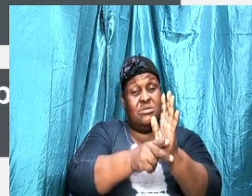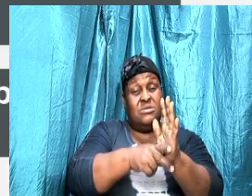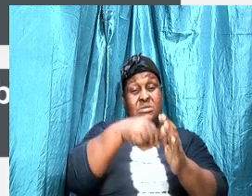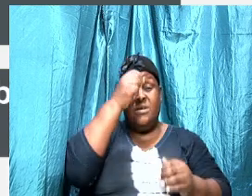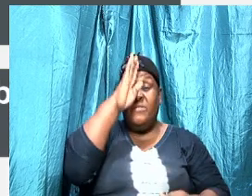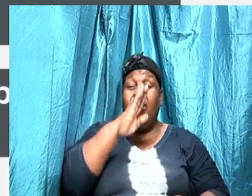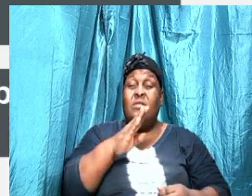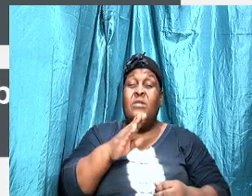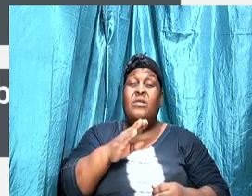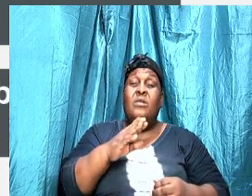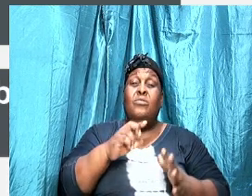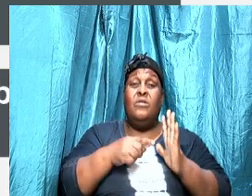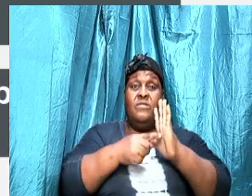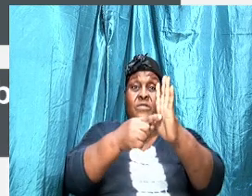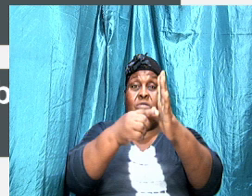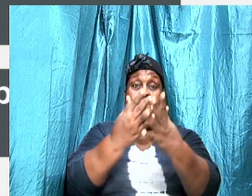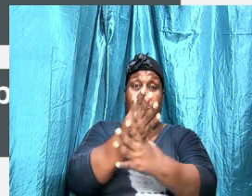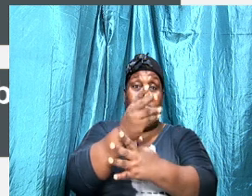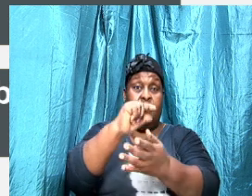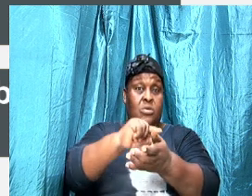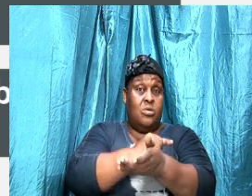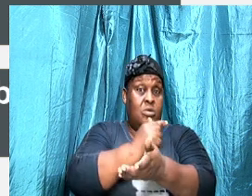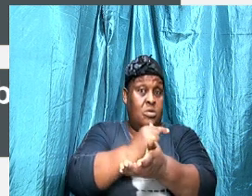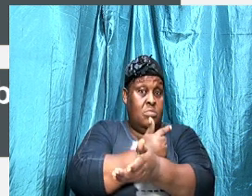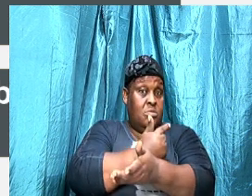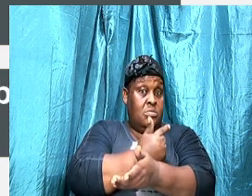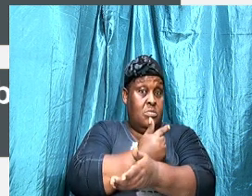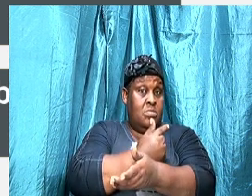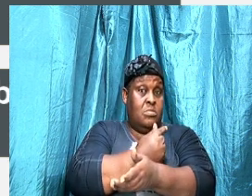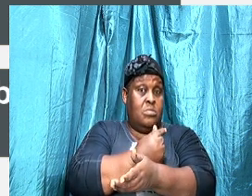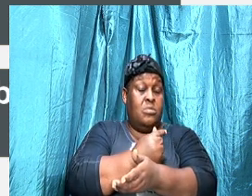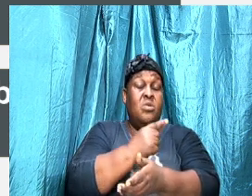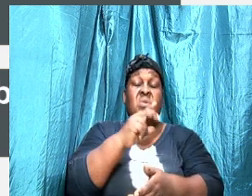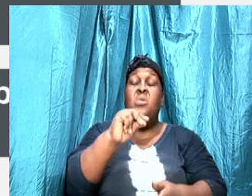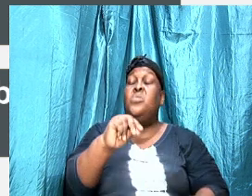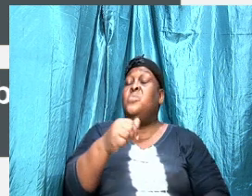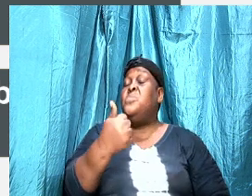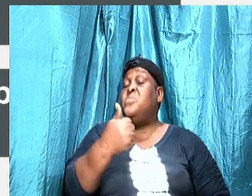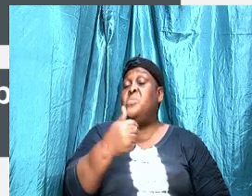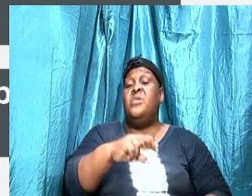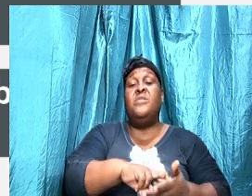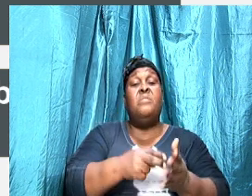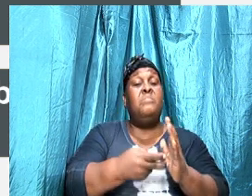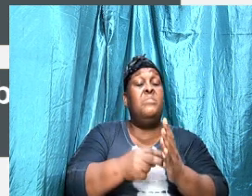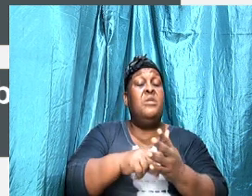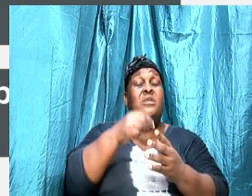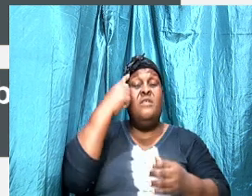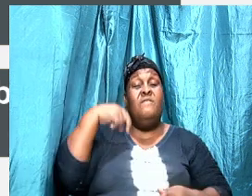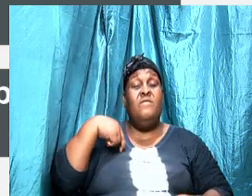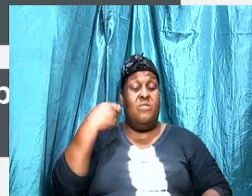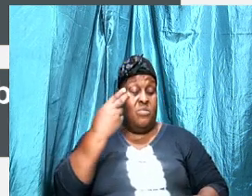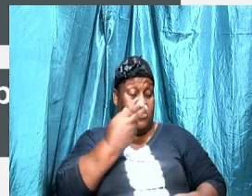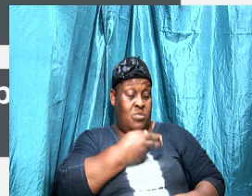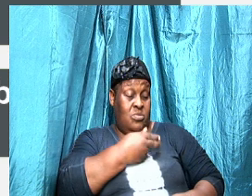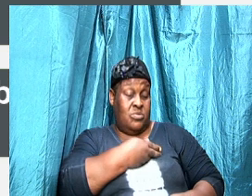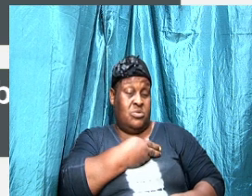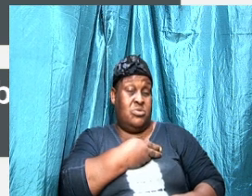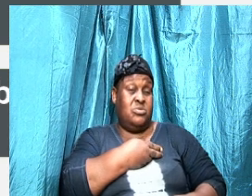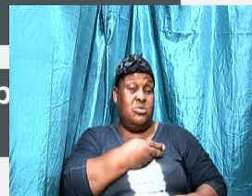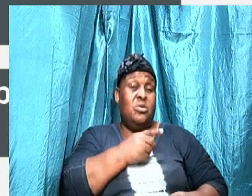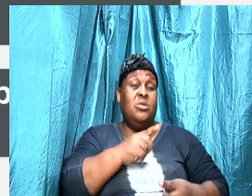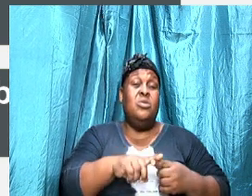revealed through the gospel. And there is, and again, there is no other means for us to have access